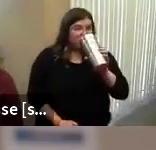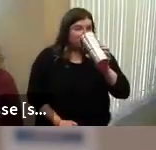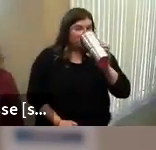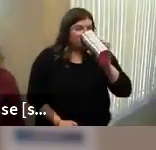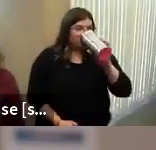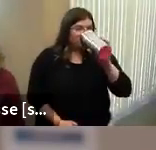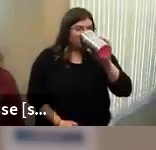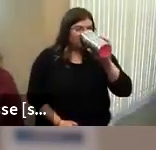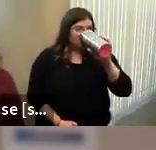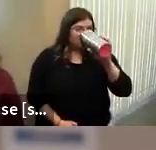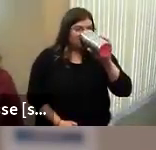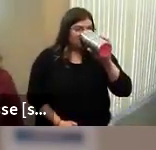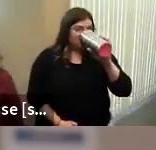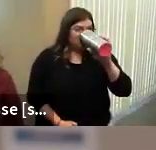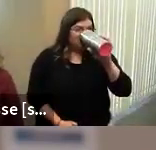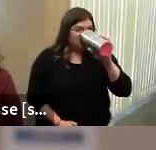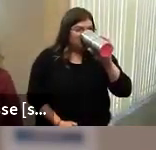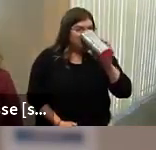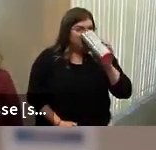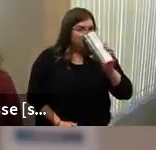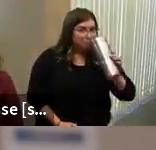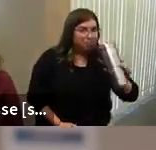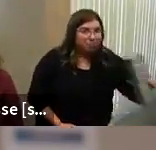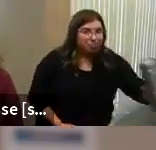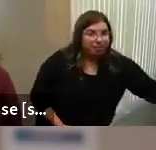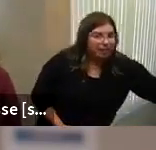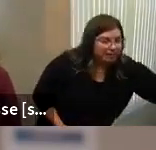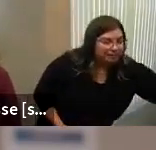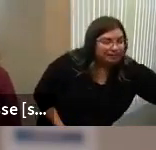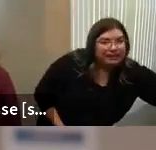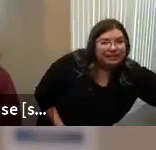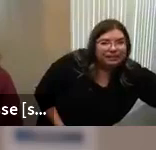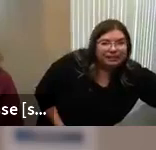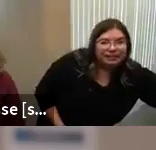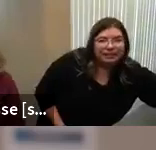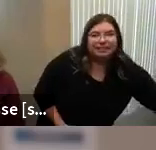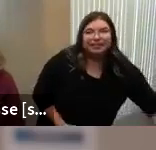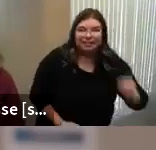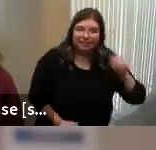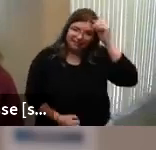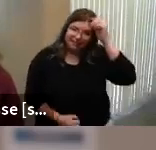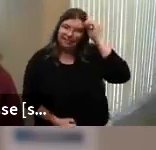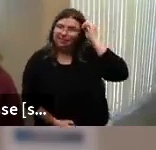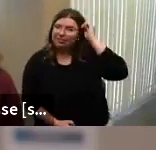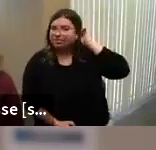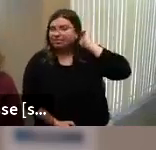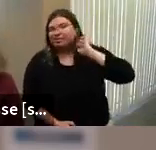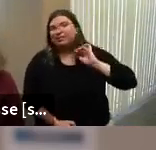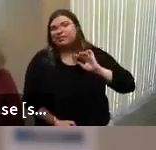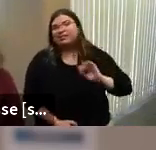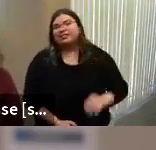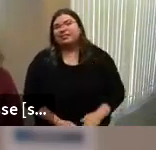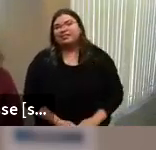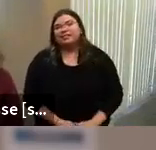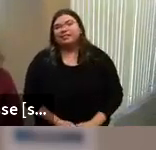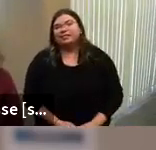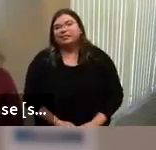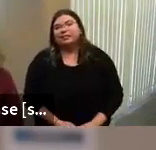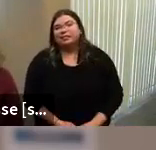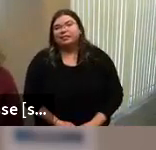my preference is to have students who come here at the very beginning to Bloomsburg